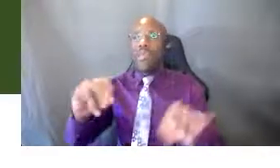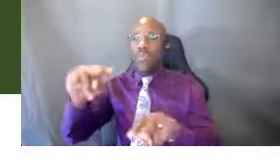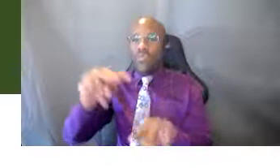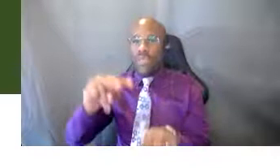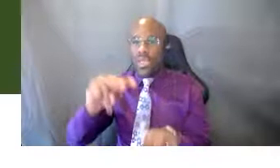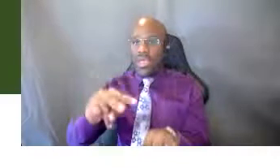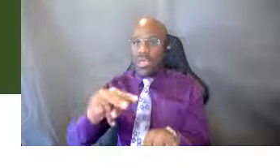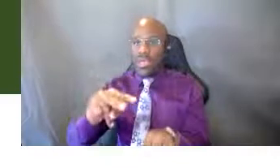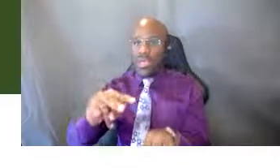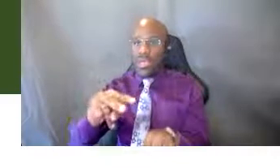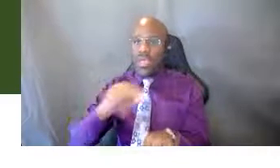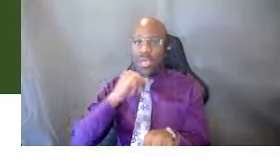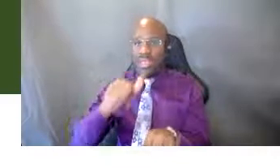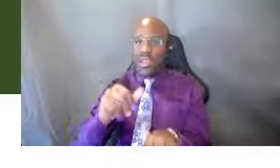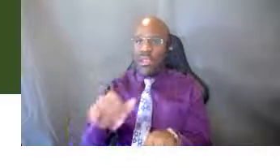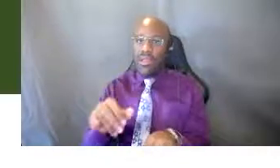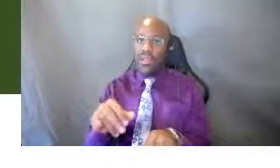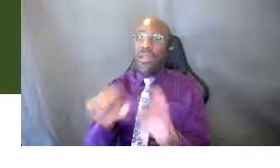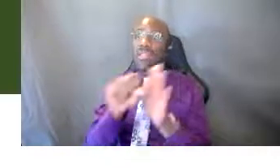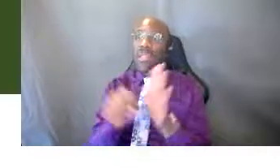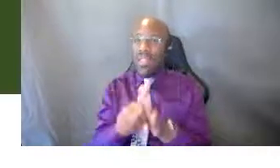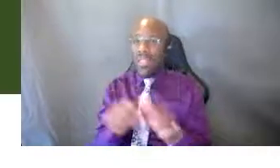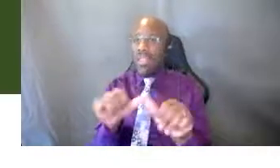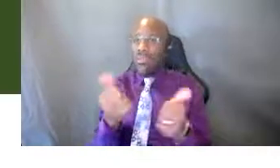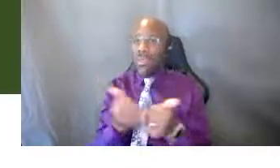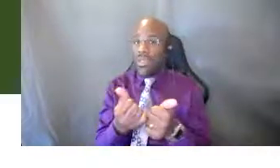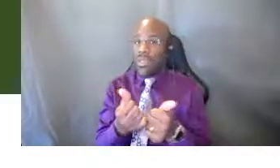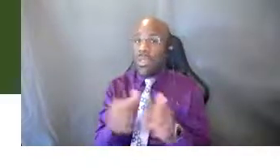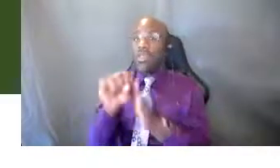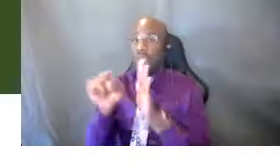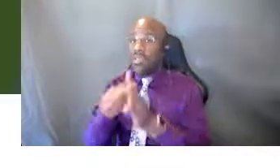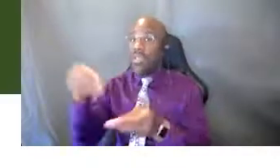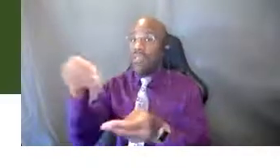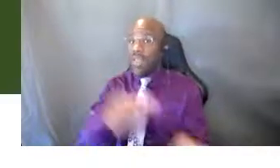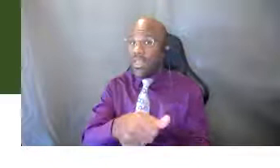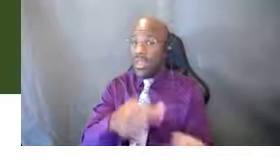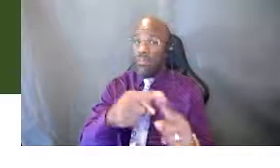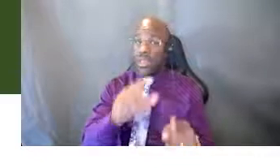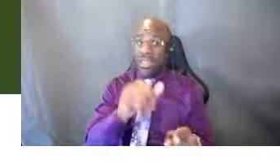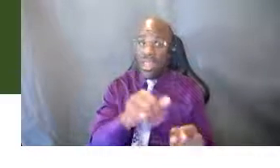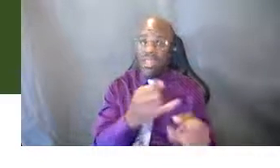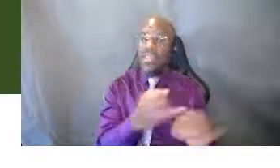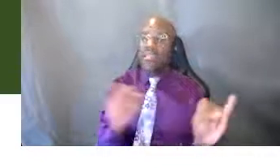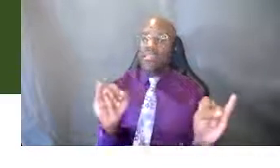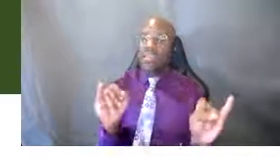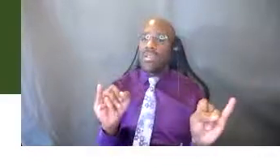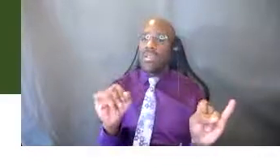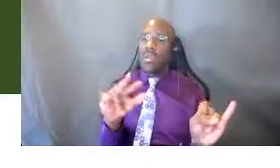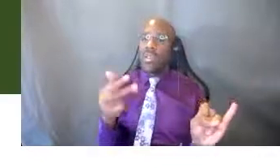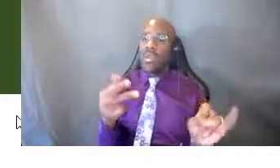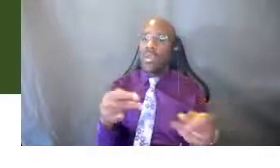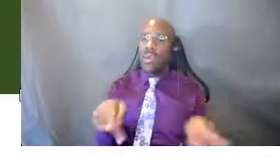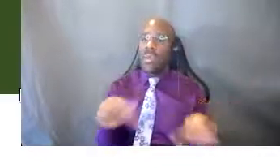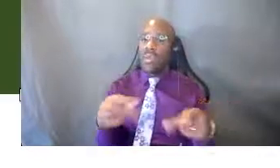a typical state agency, although funded by the state, not actually a state agency that's doing the